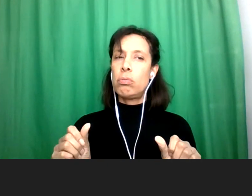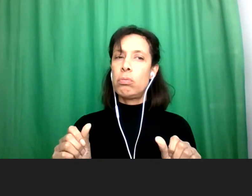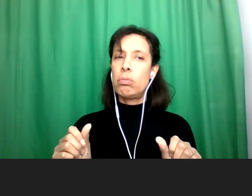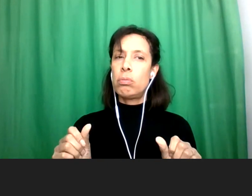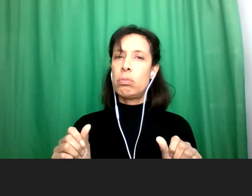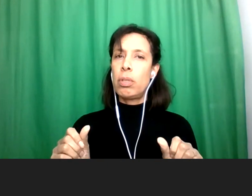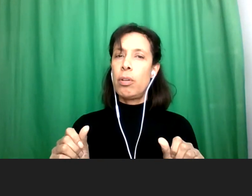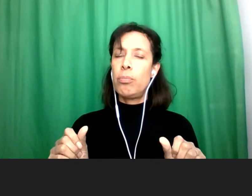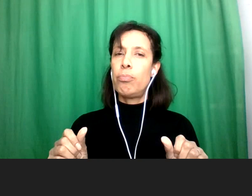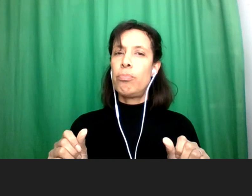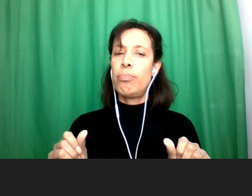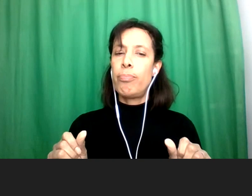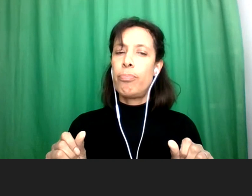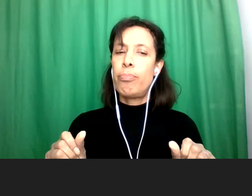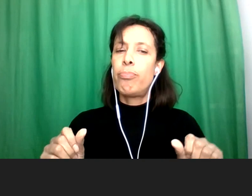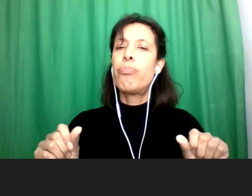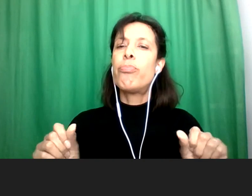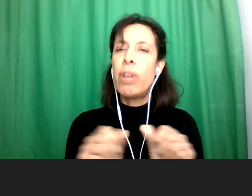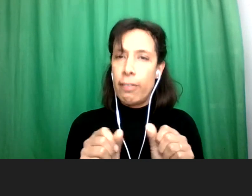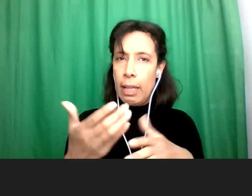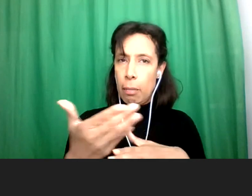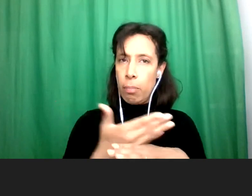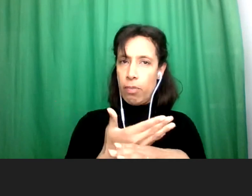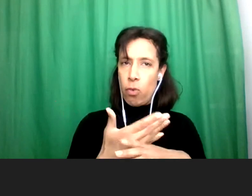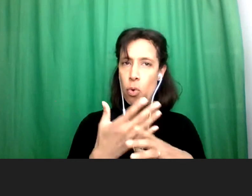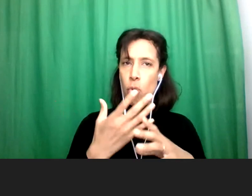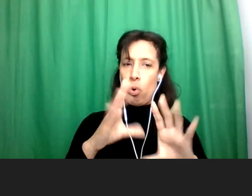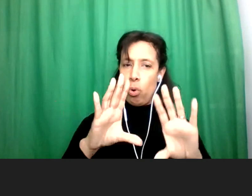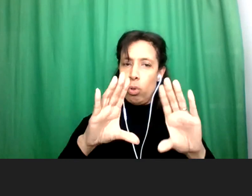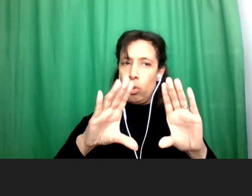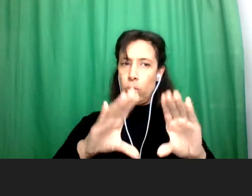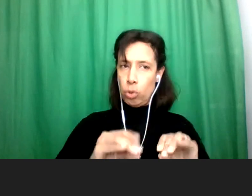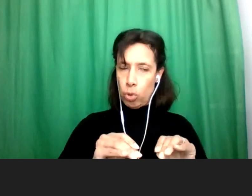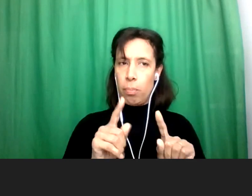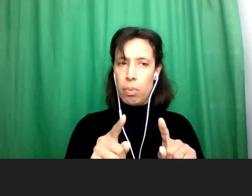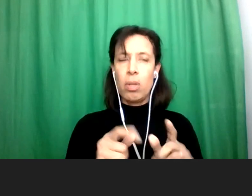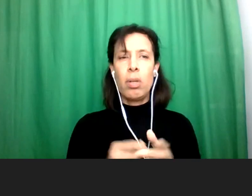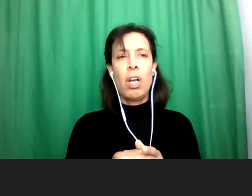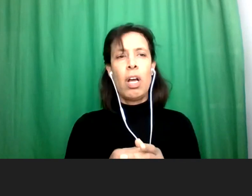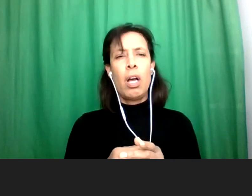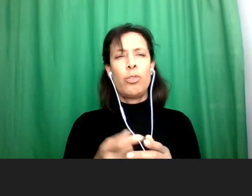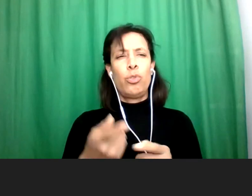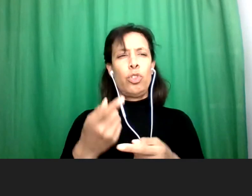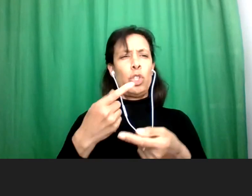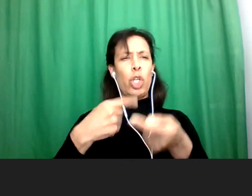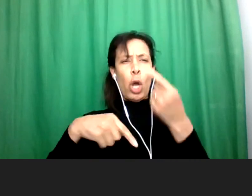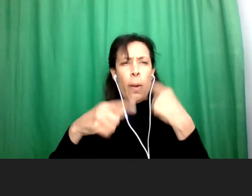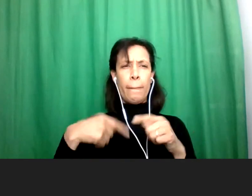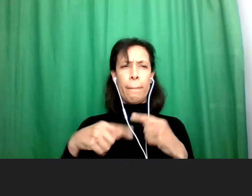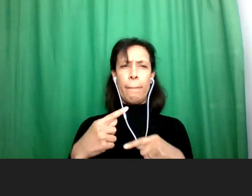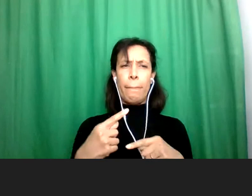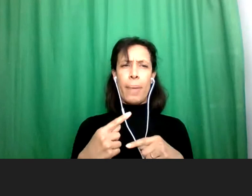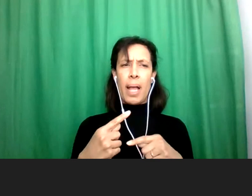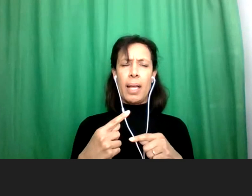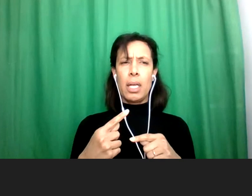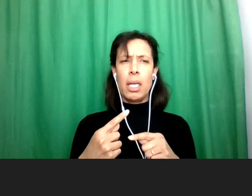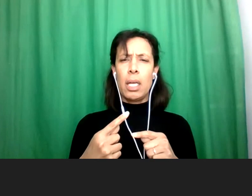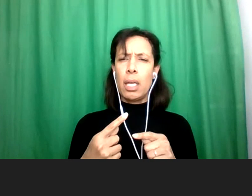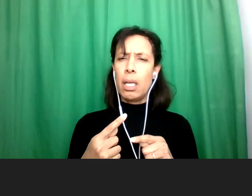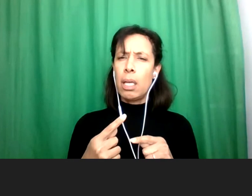hang up briefly at 3 o'clock for a short break, a 5-minute break, I just want to go back to what I said to those of us that